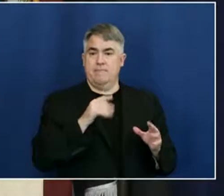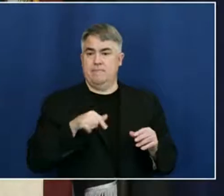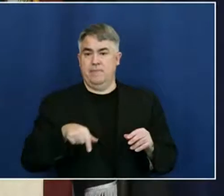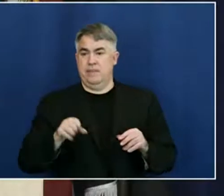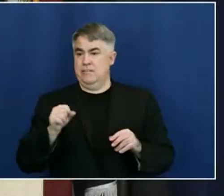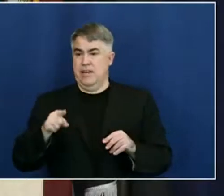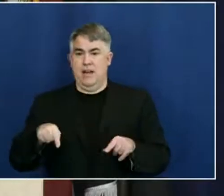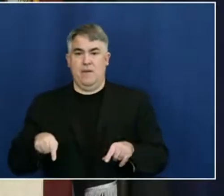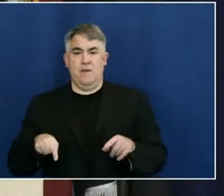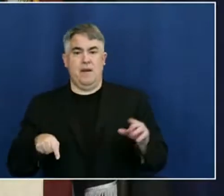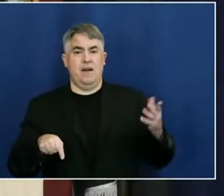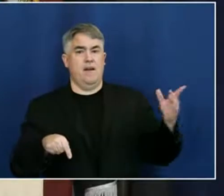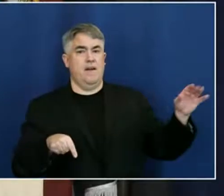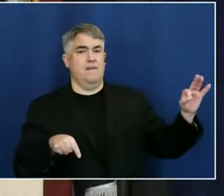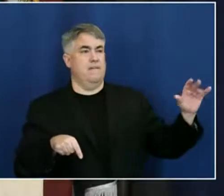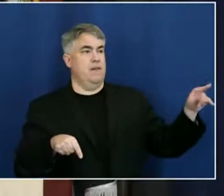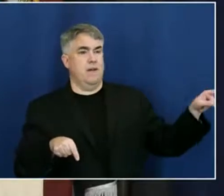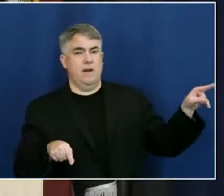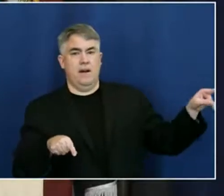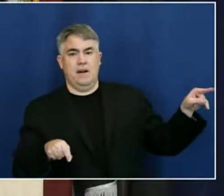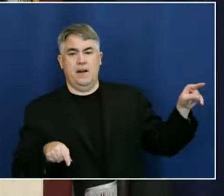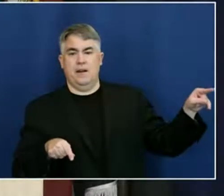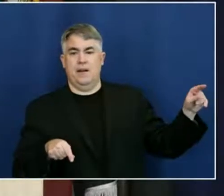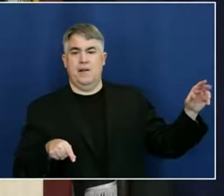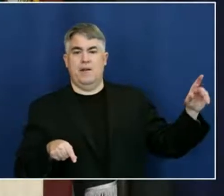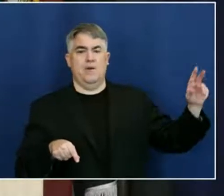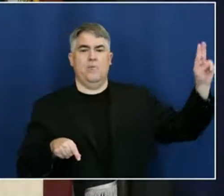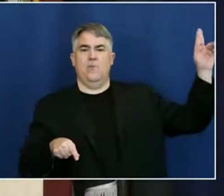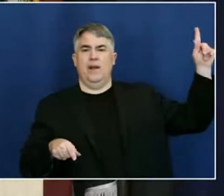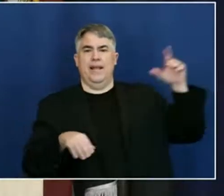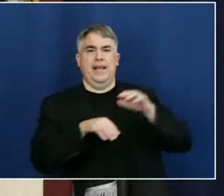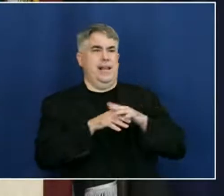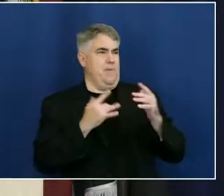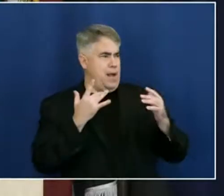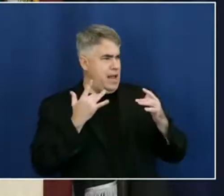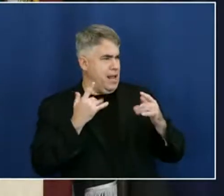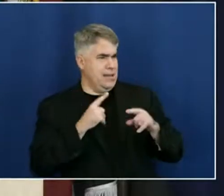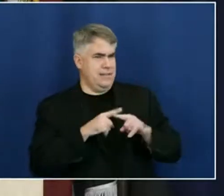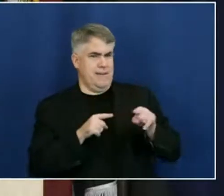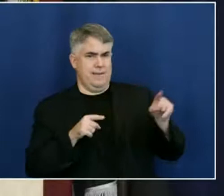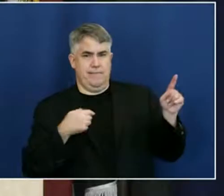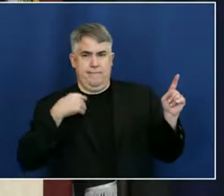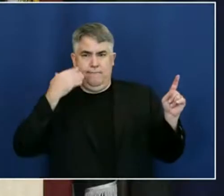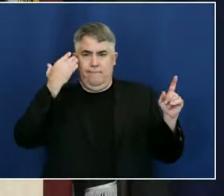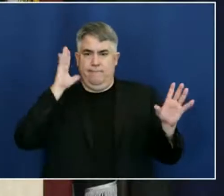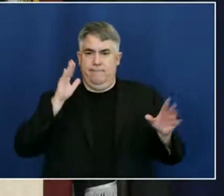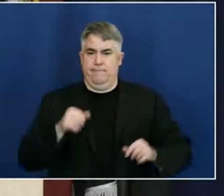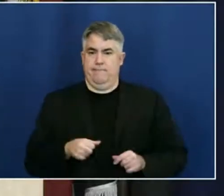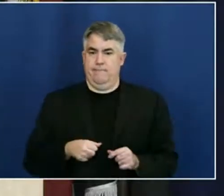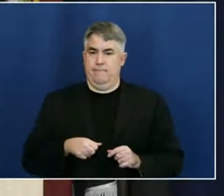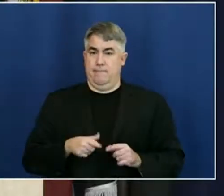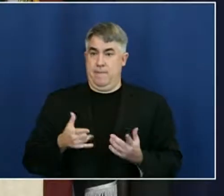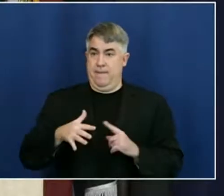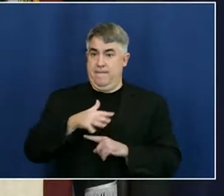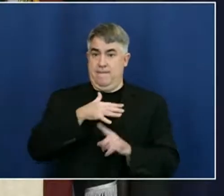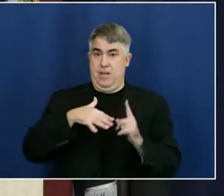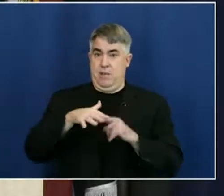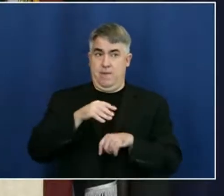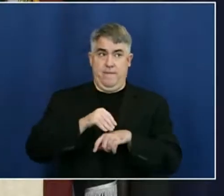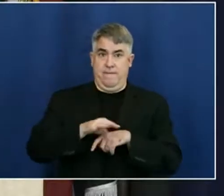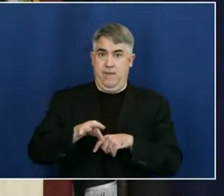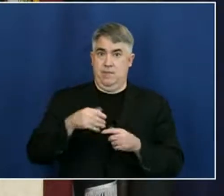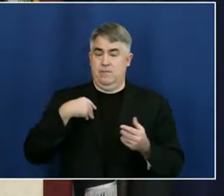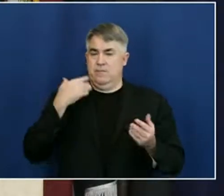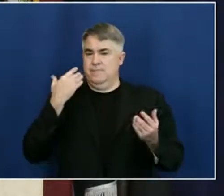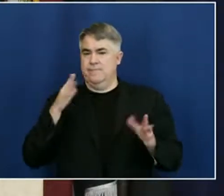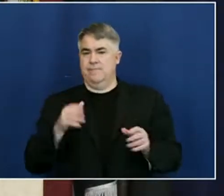the UK. It might be that there are other ecological factors or environmental factors about the way we interact with each other